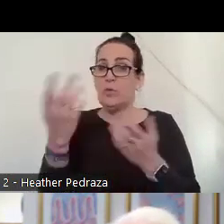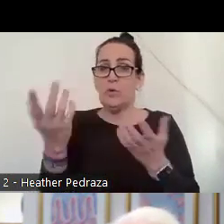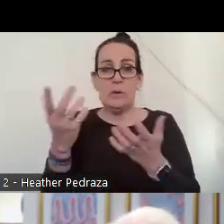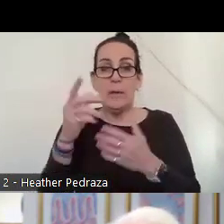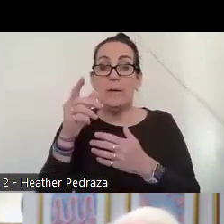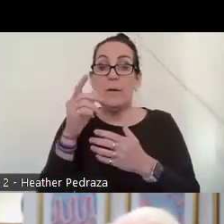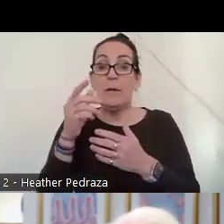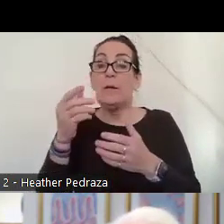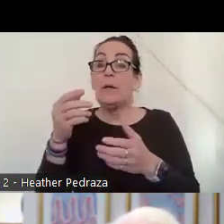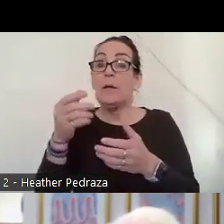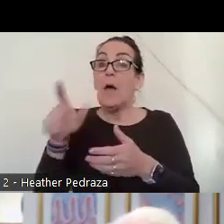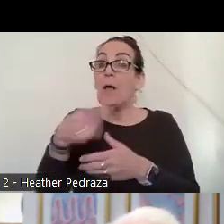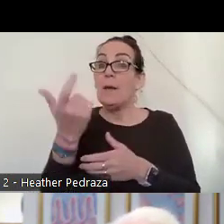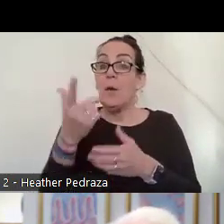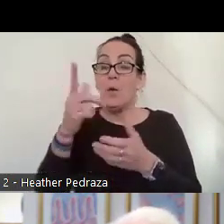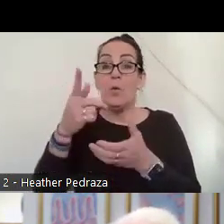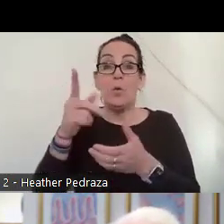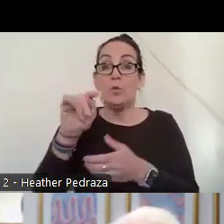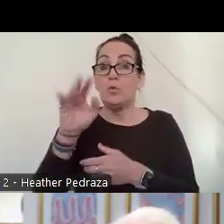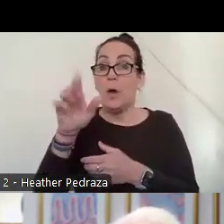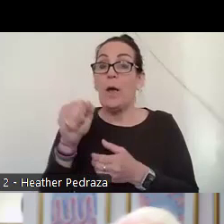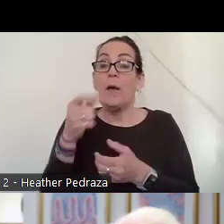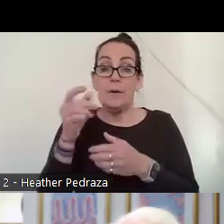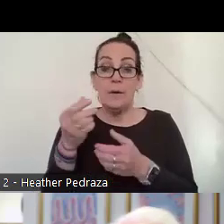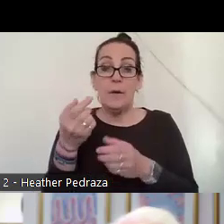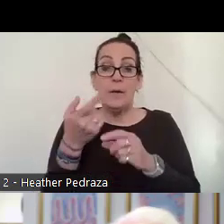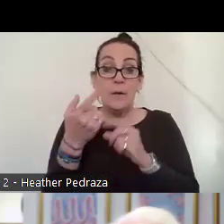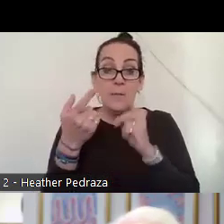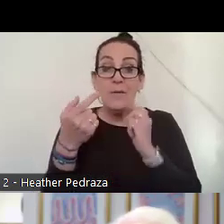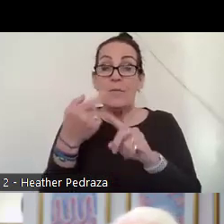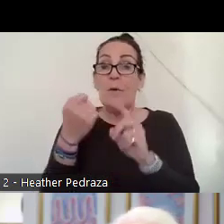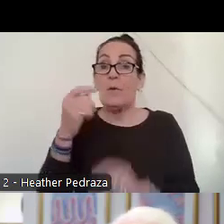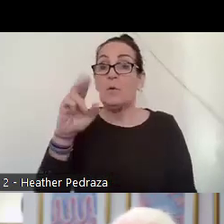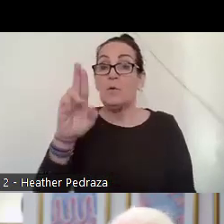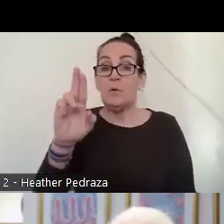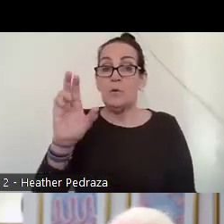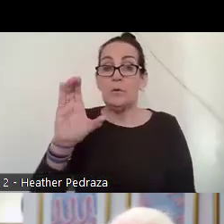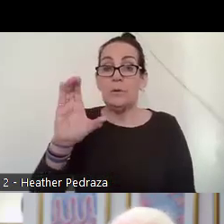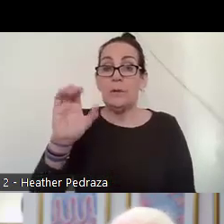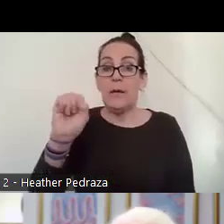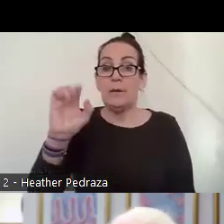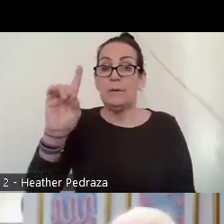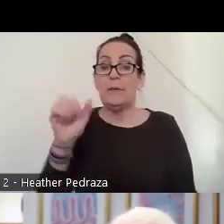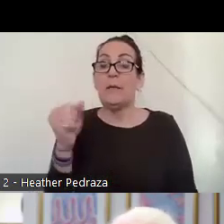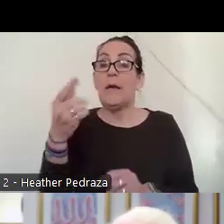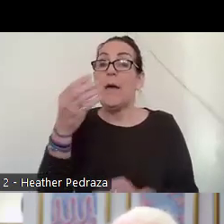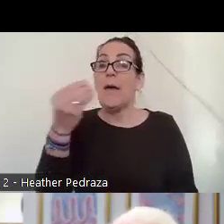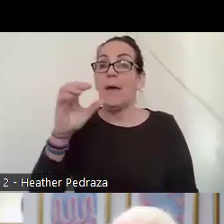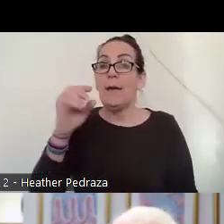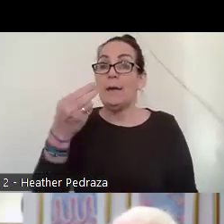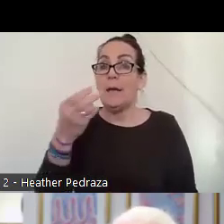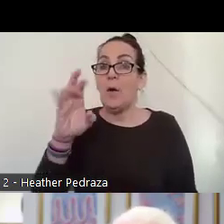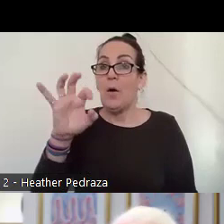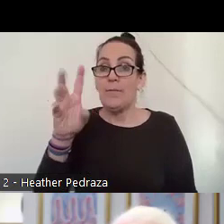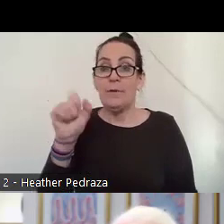and Harvard, in which we're looking at can we reduce the level of those A beta peptides? And that'll be a